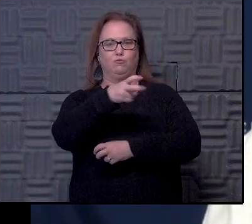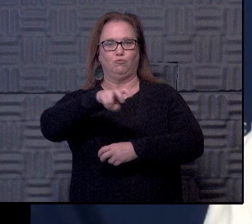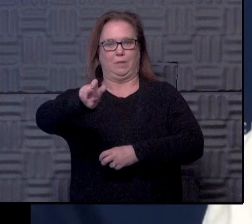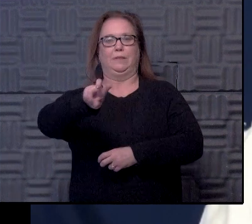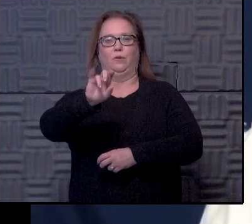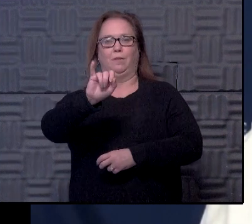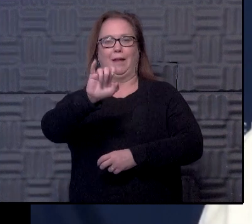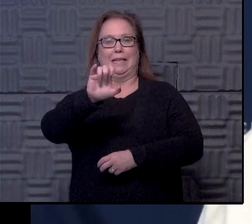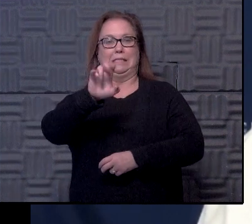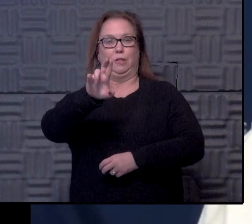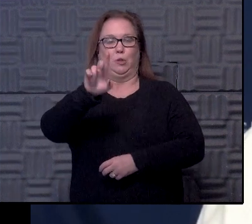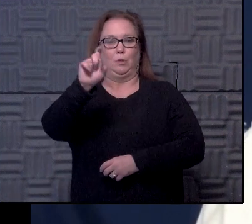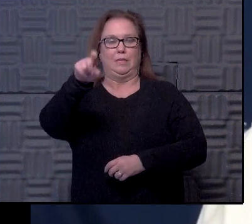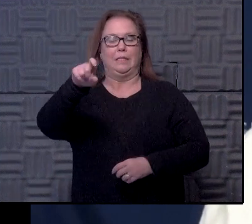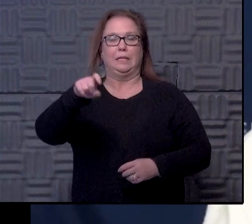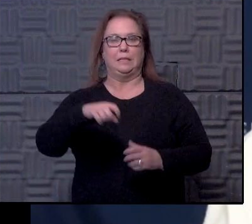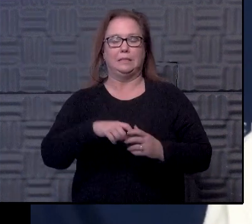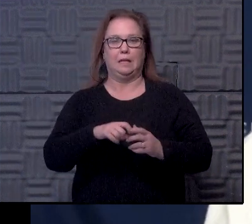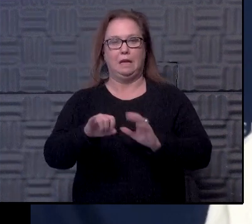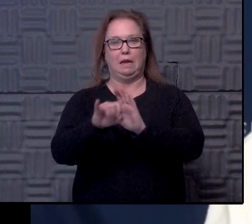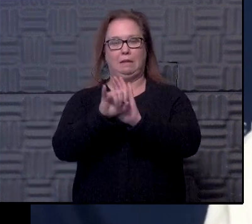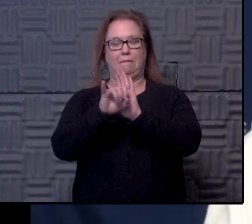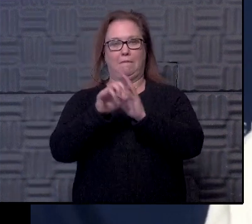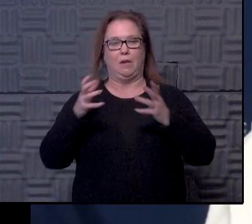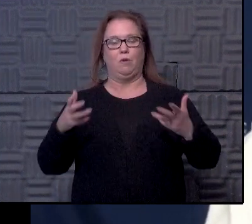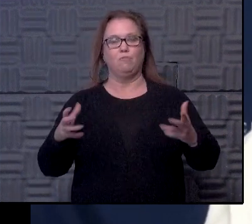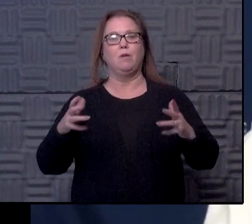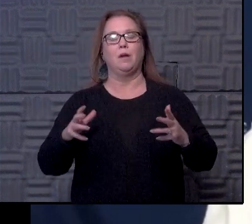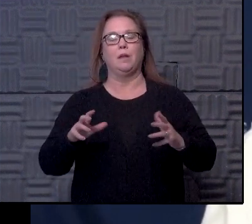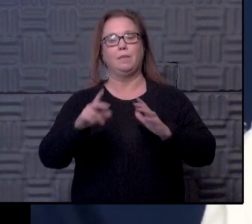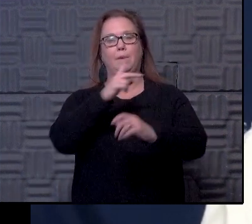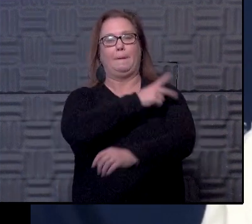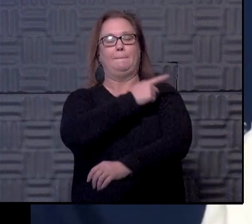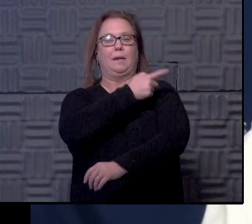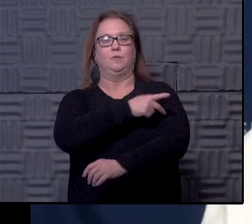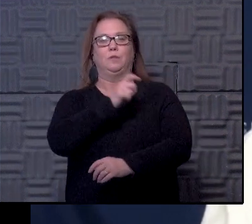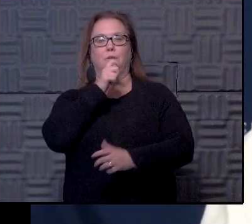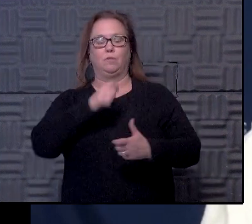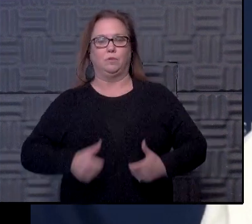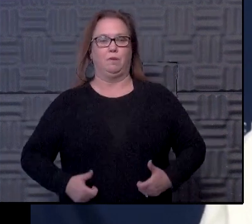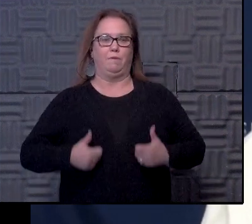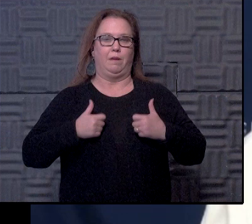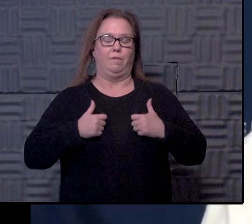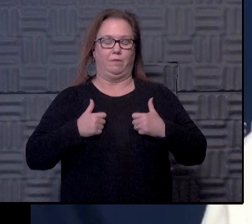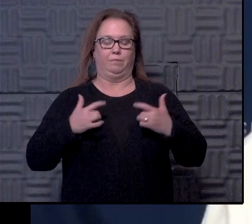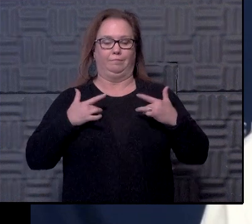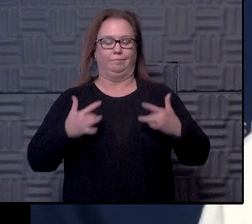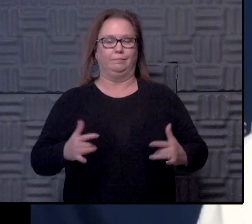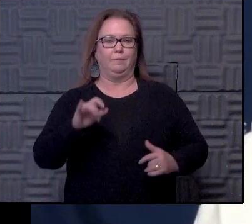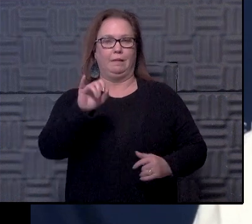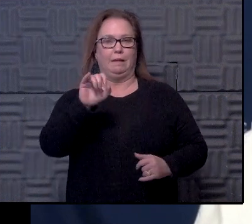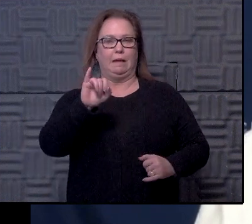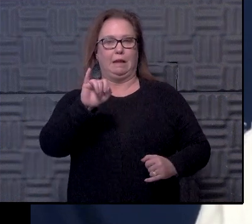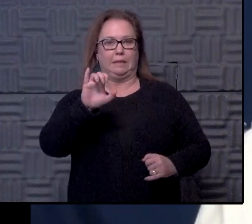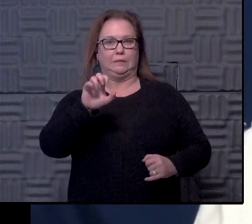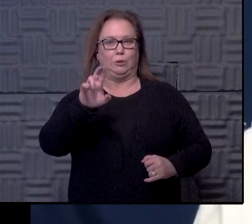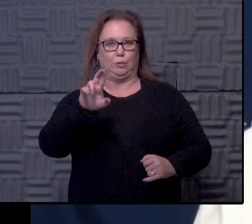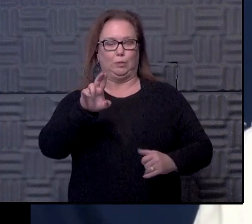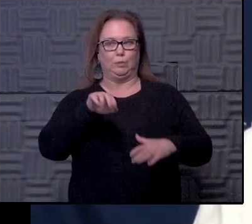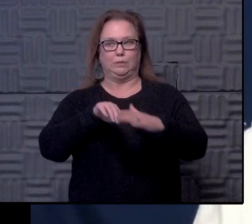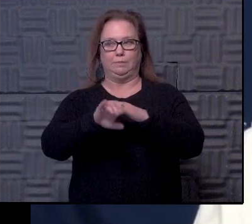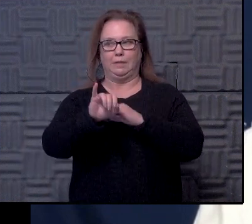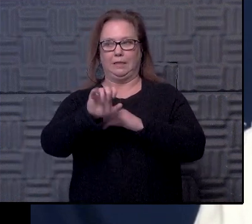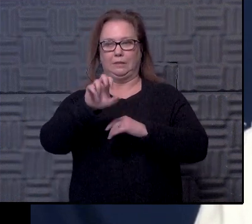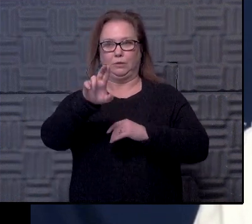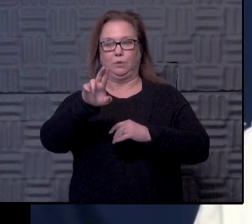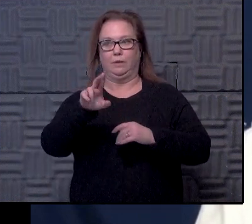level of care, and as we sort of identified already, those patients that don't survive are much more likely to be in the ICU. All that being